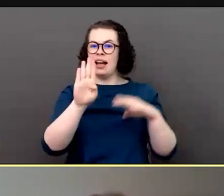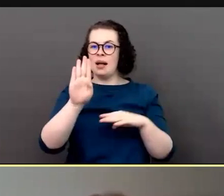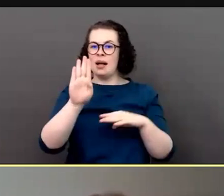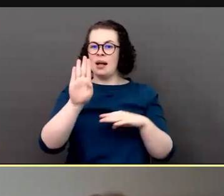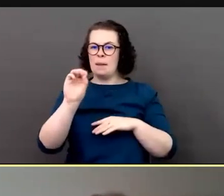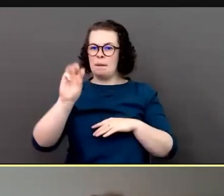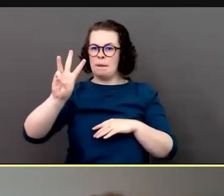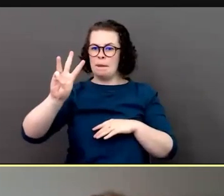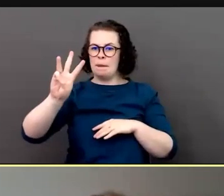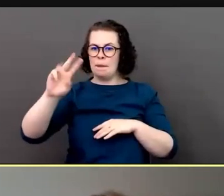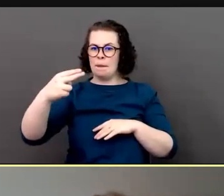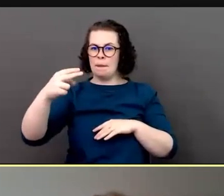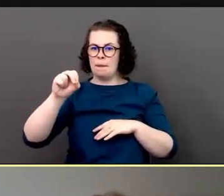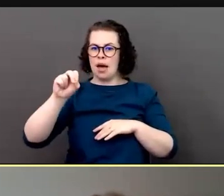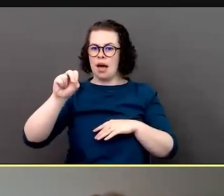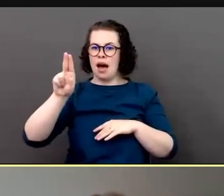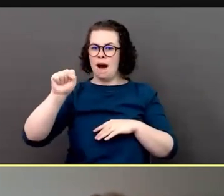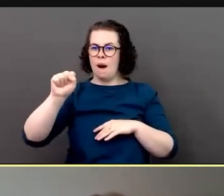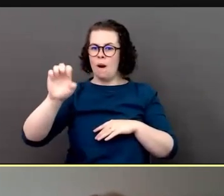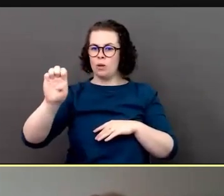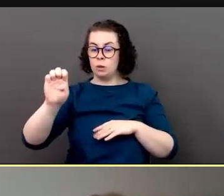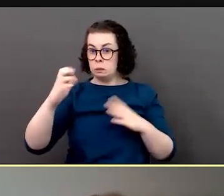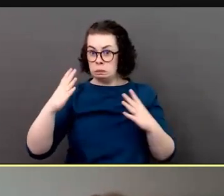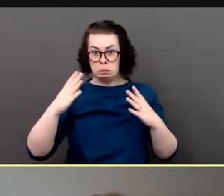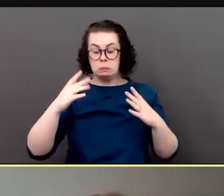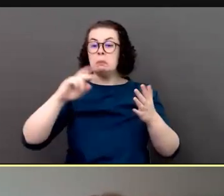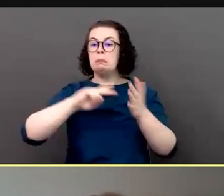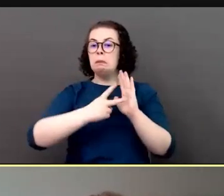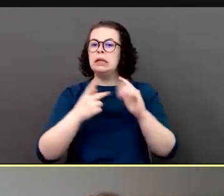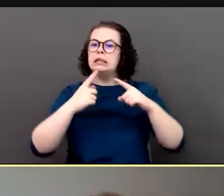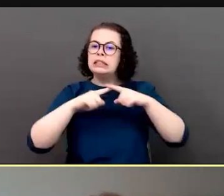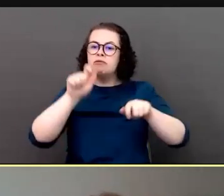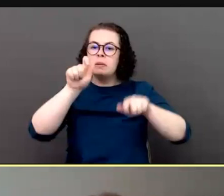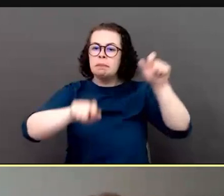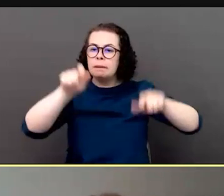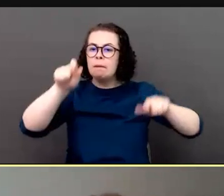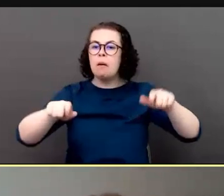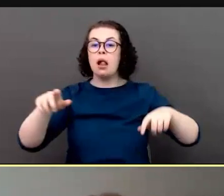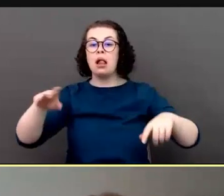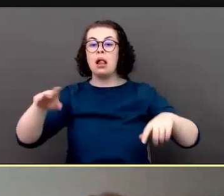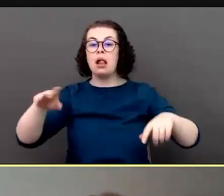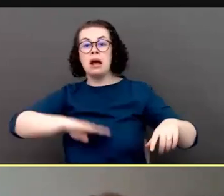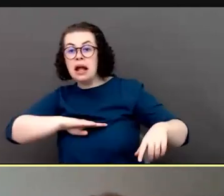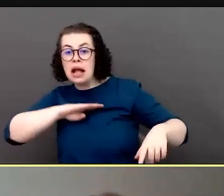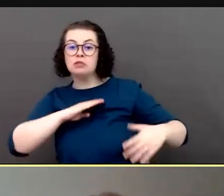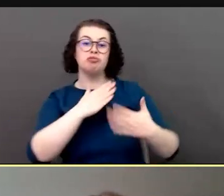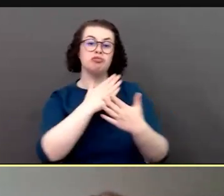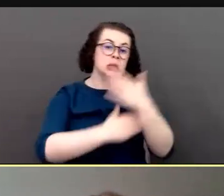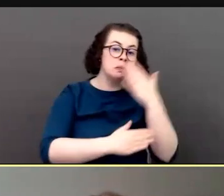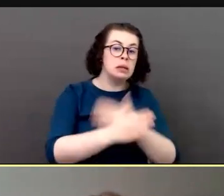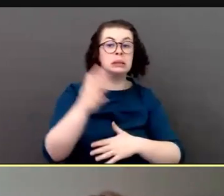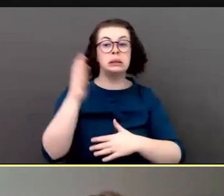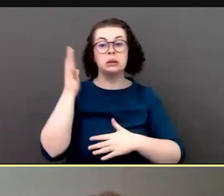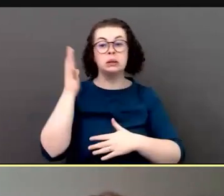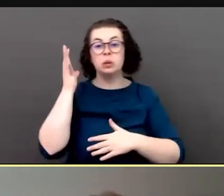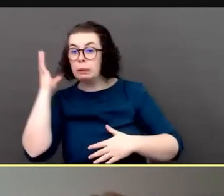better together, how to connect people with the different backgrounds, how to create spaces where we live,